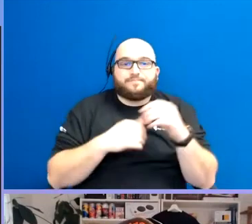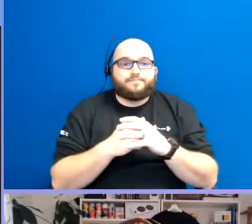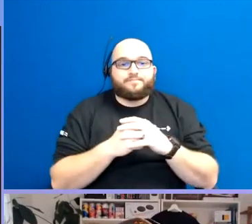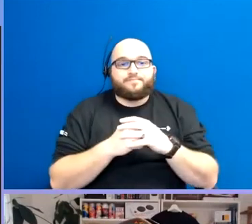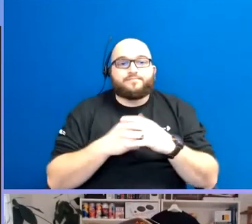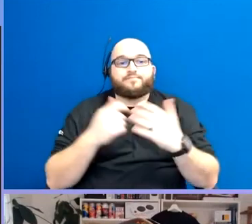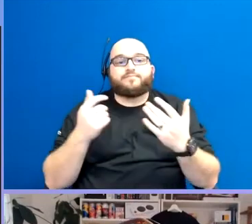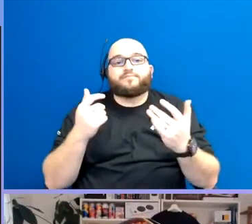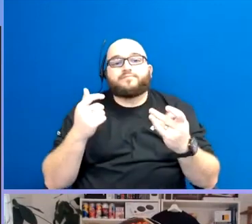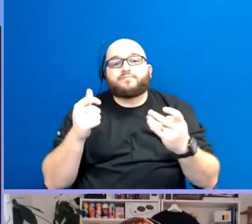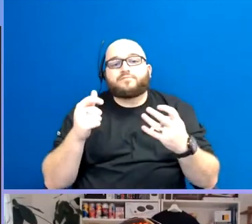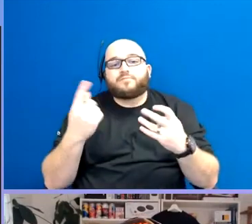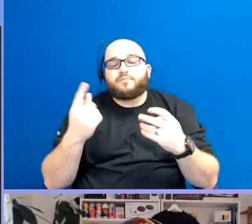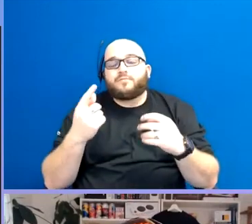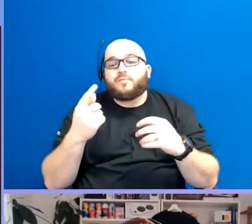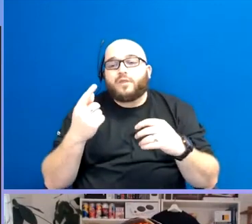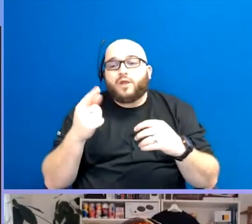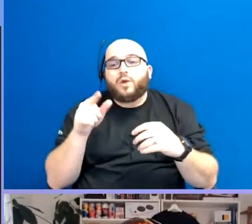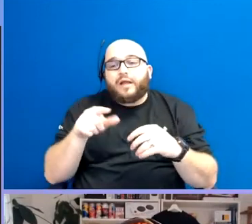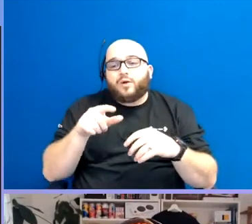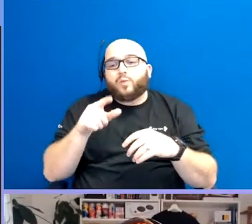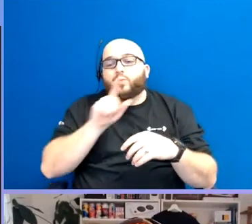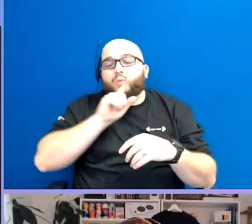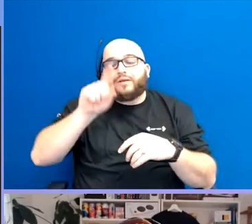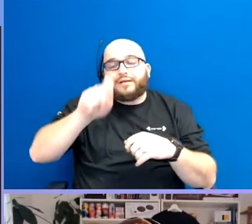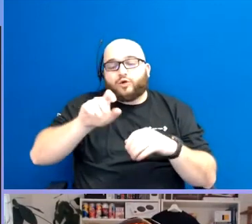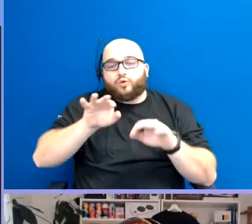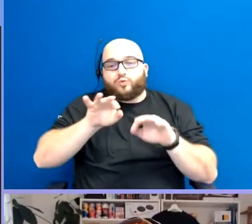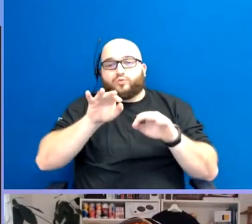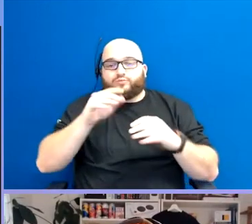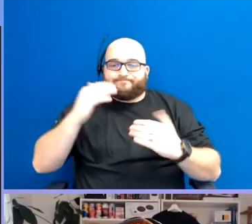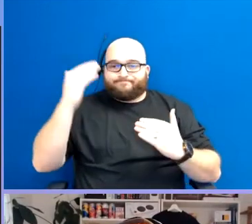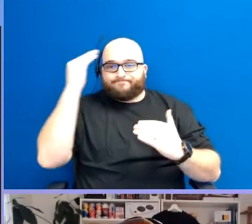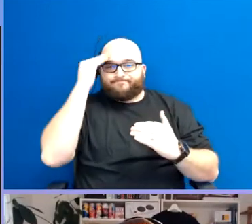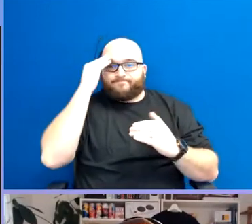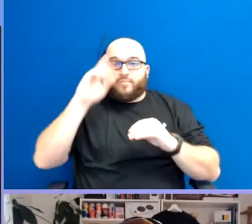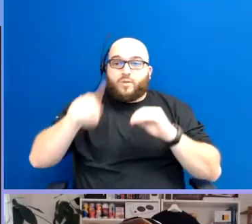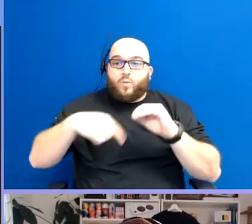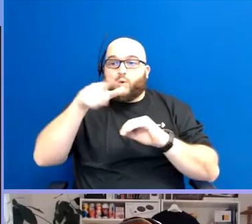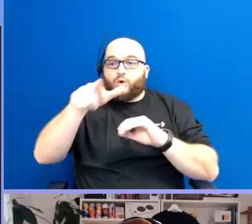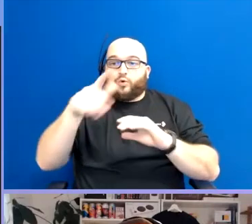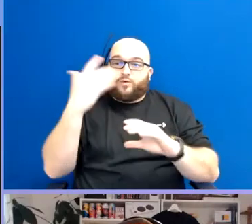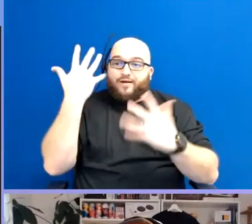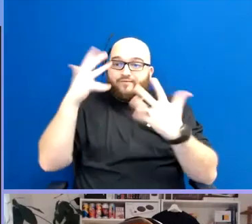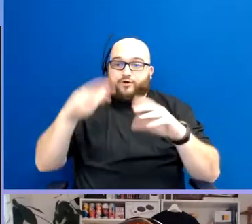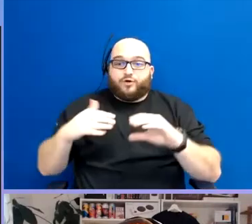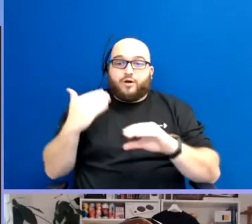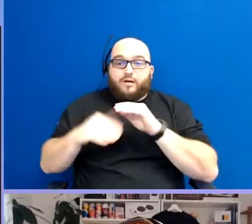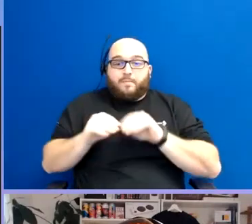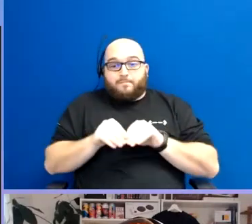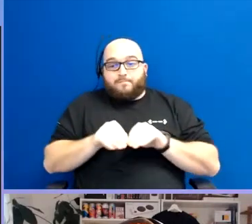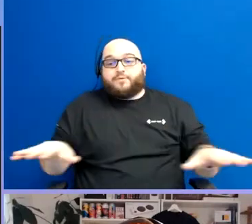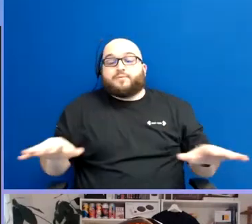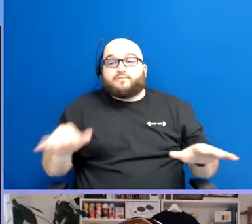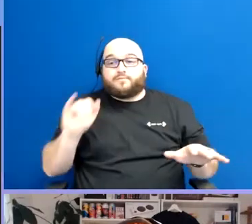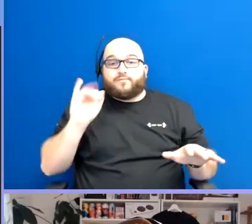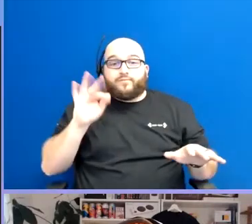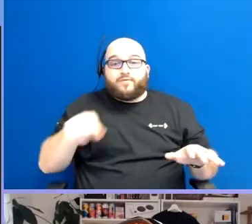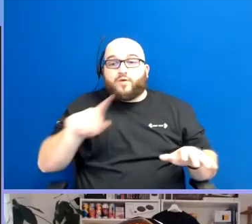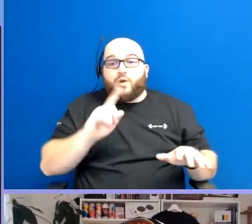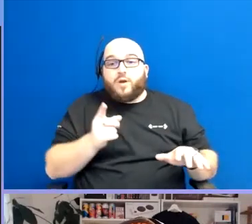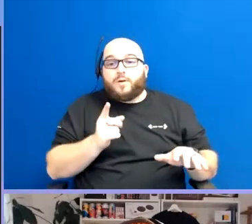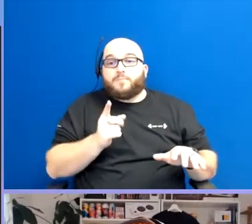Another thing that is important to look after when you send out your emails is that you don't put out